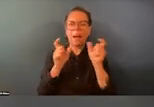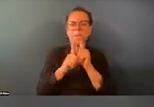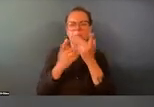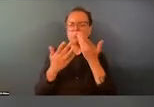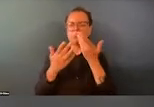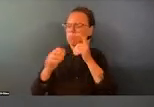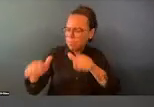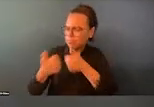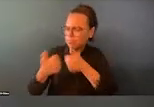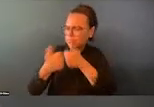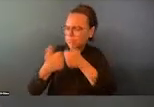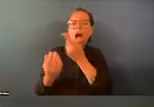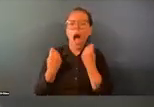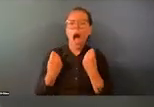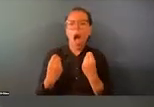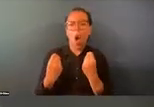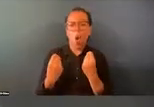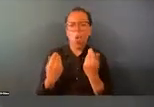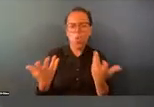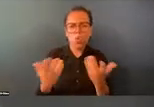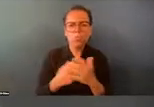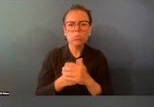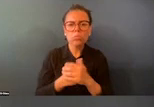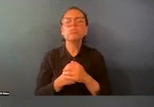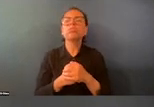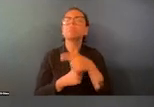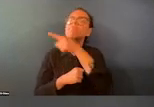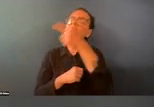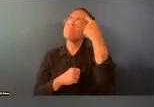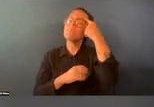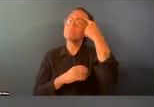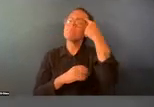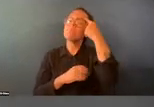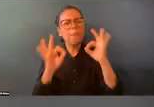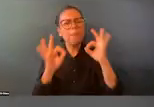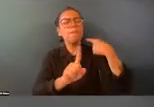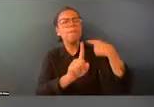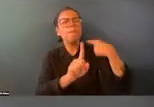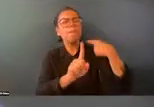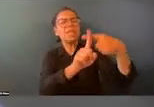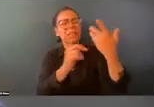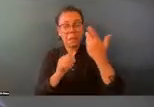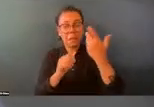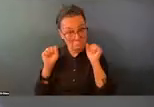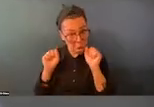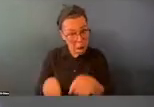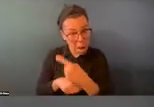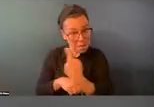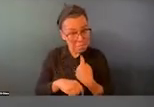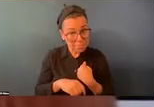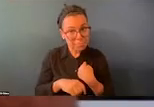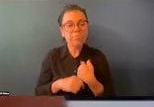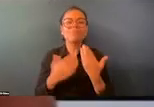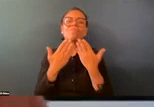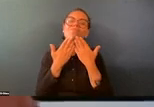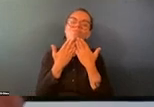there were pain points. If you can share with us the successful